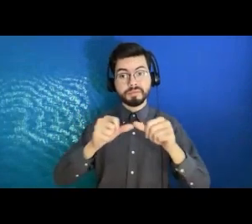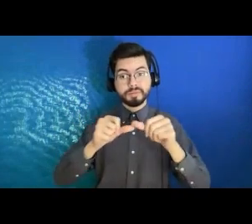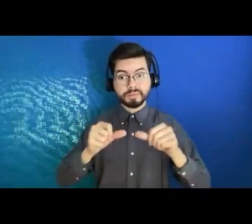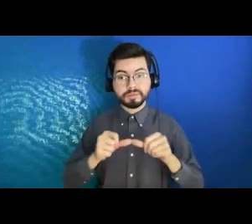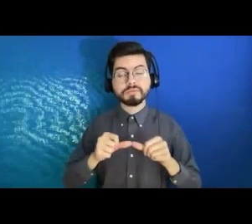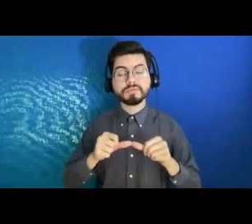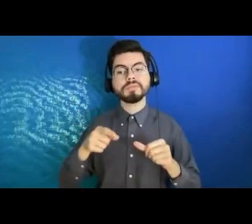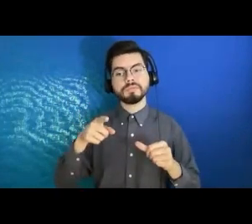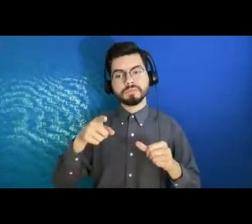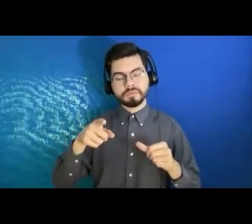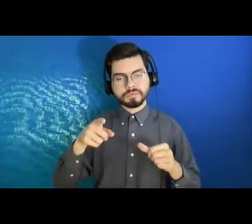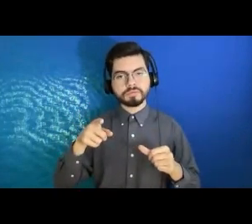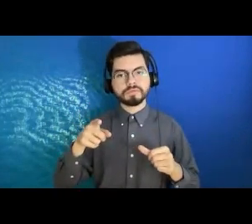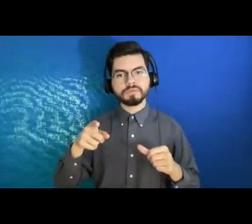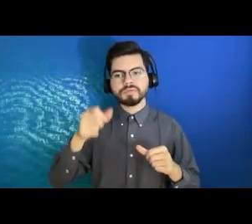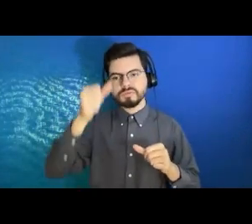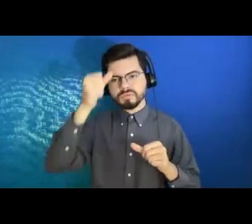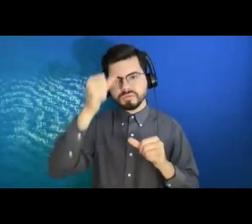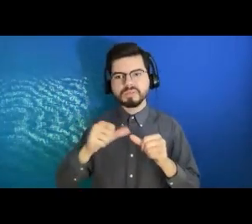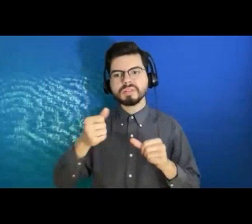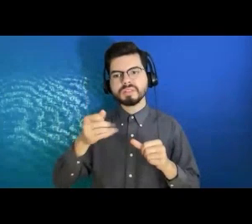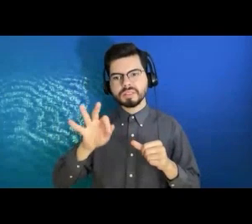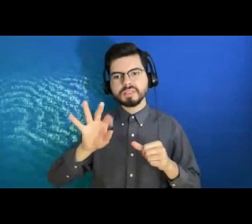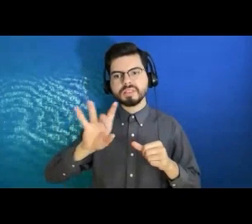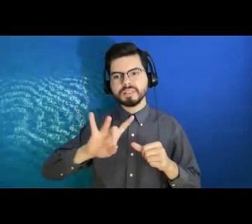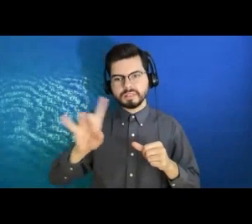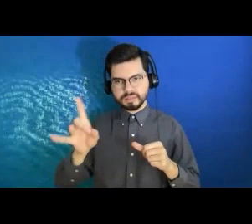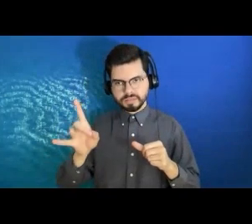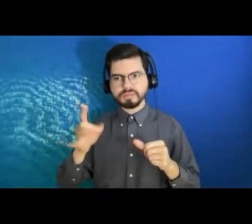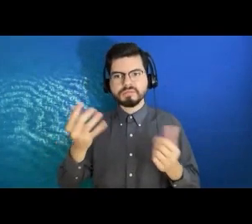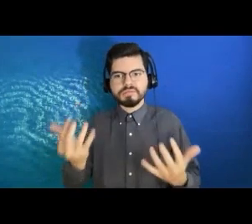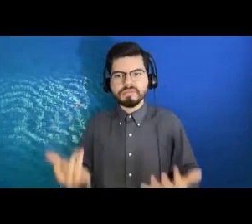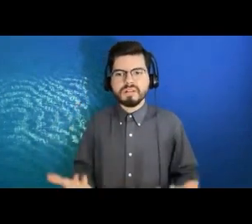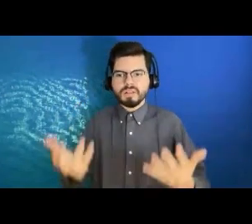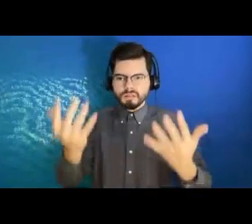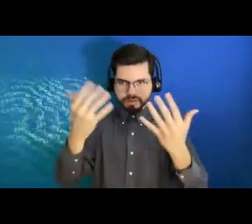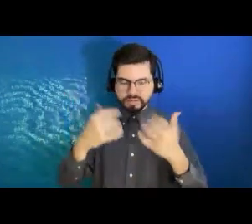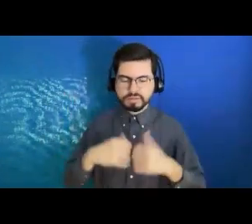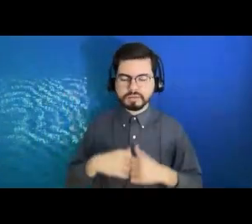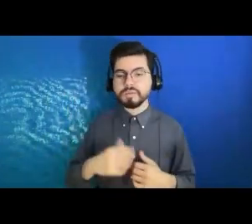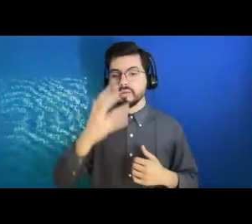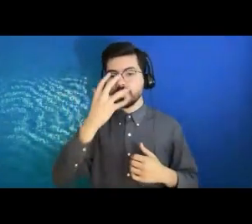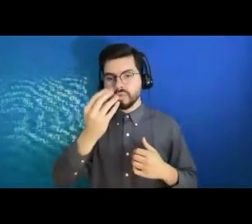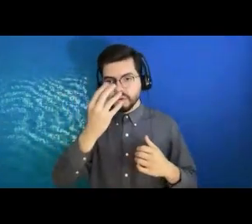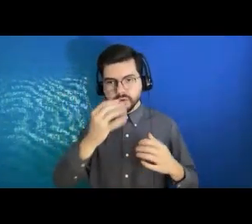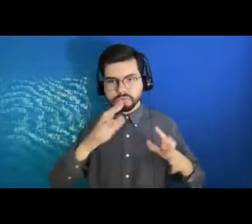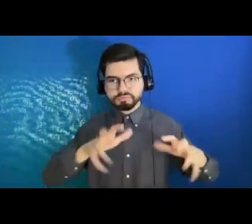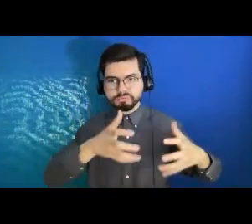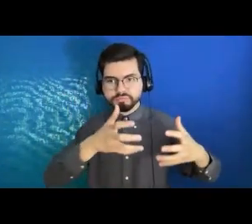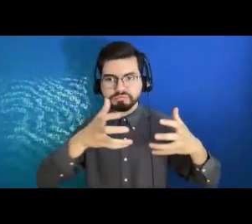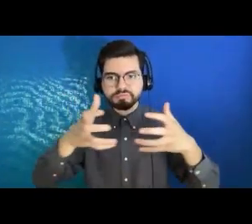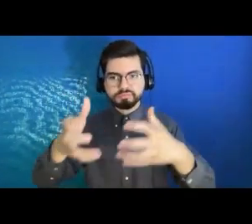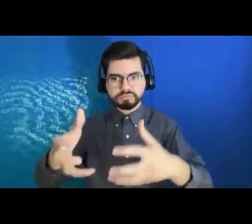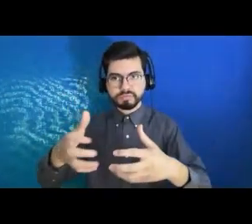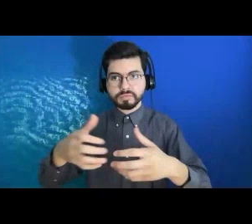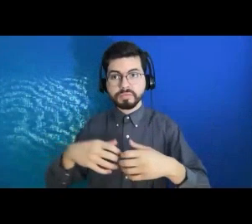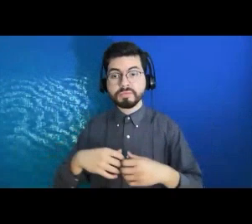to. We had the big fires of 1988. We've had wolf reintroduction. We've got warming climate. So we no longer have